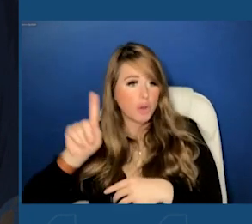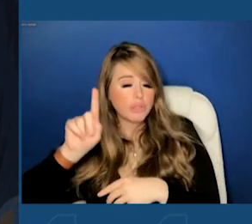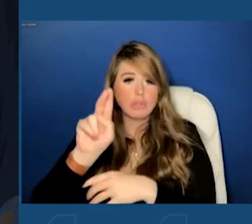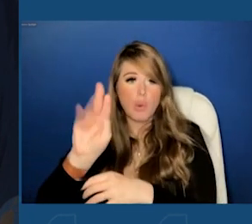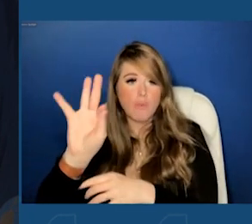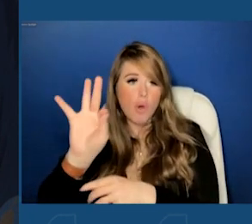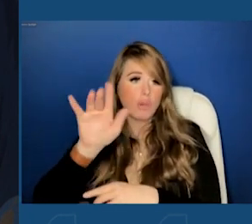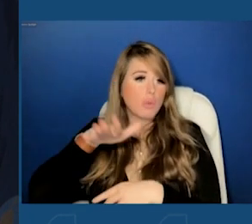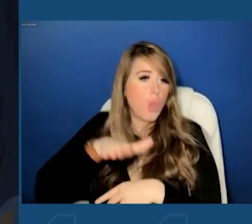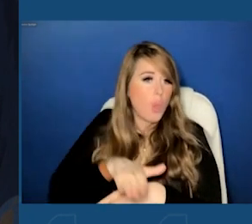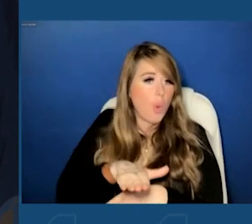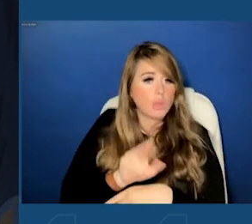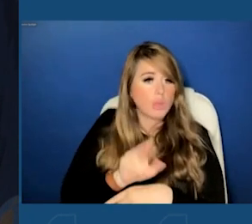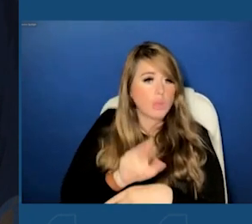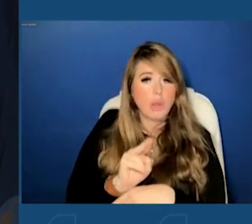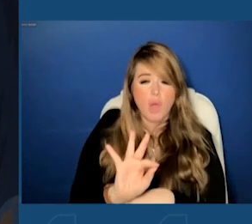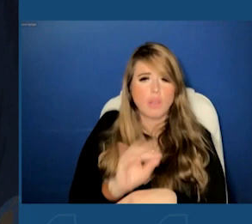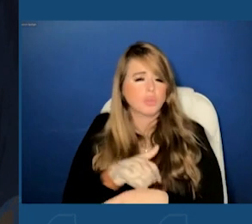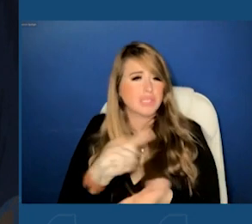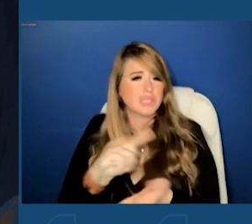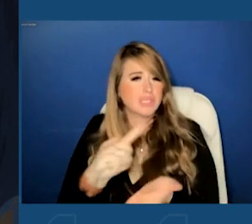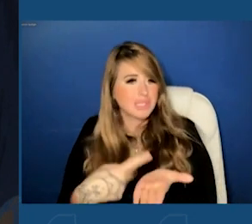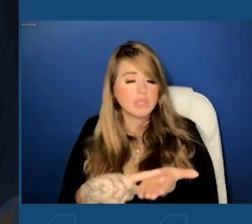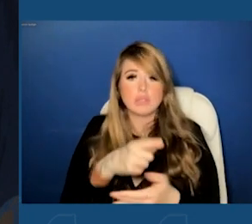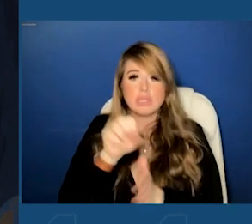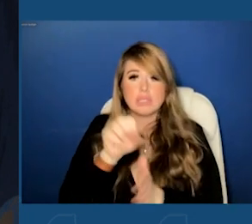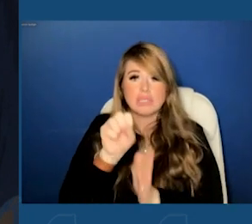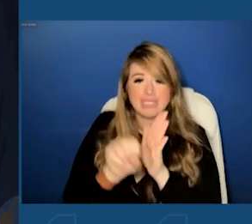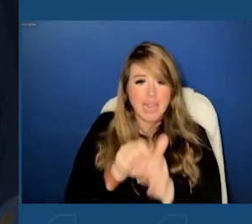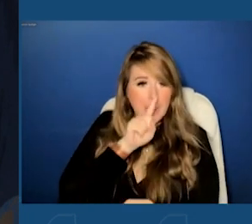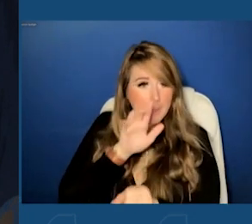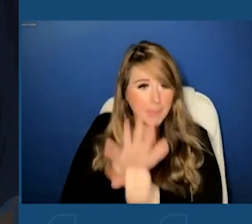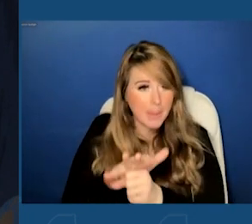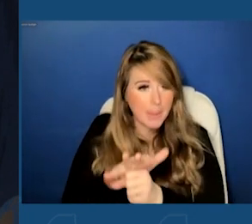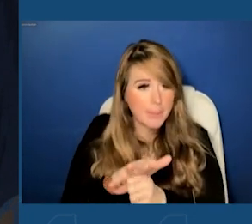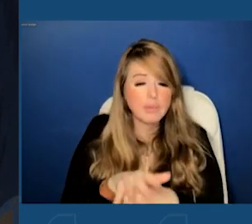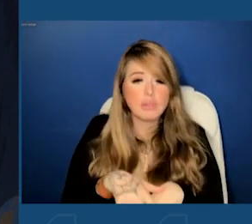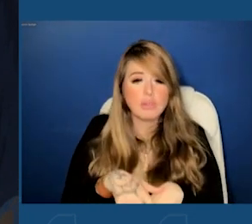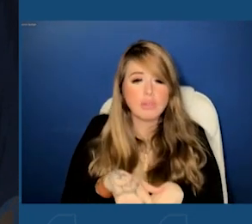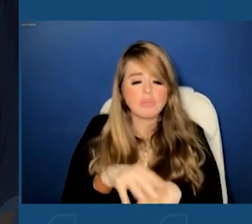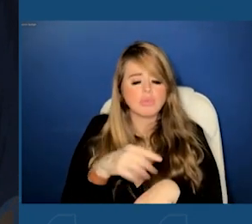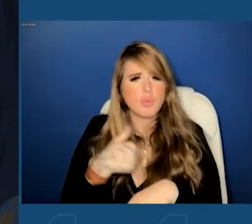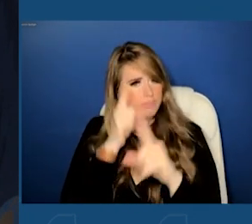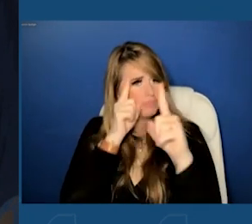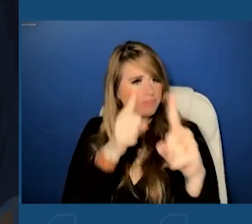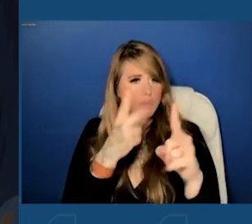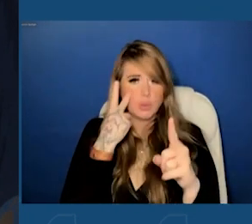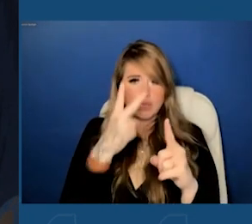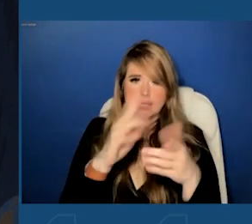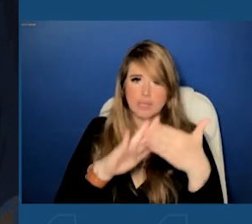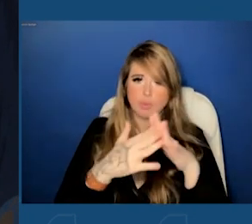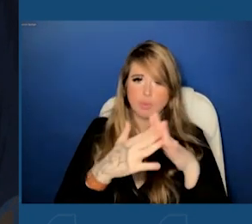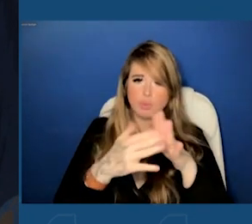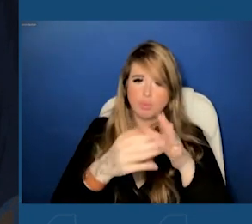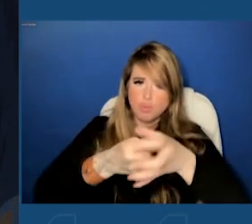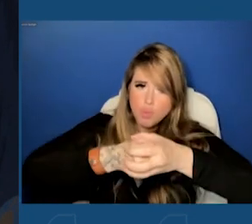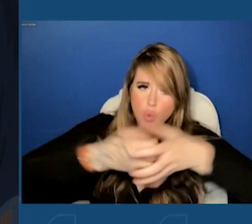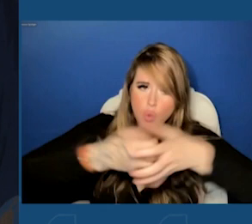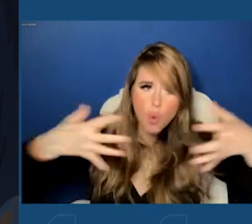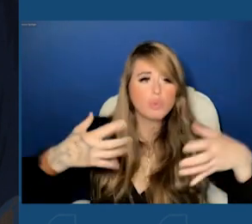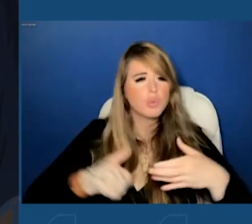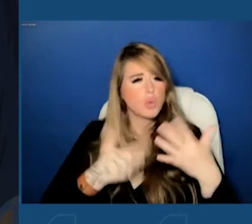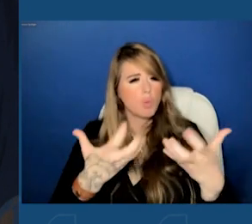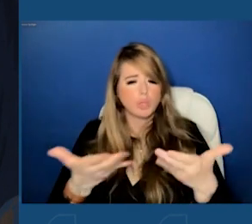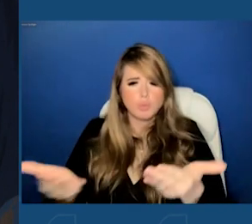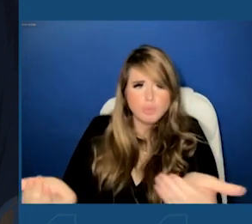commitment that the state has made to growing this community and really reaching into the city, as